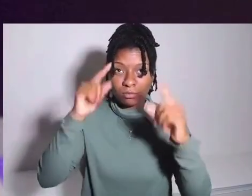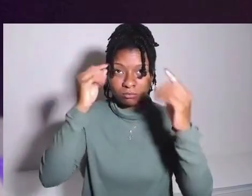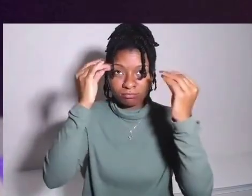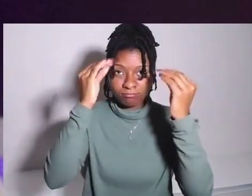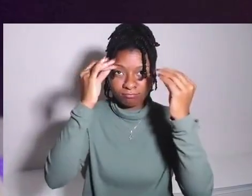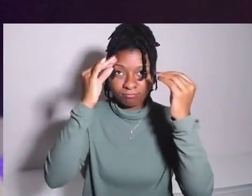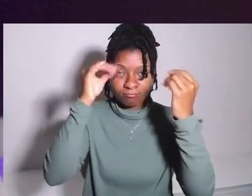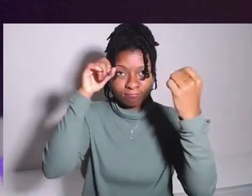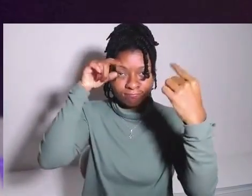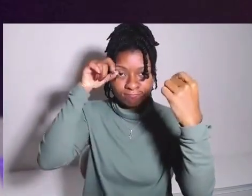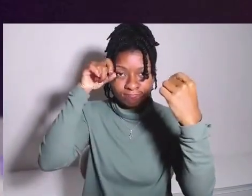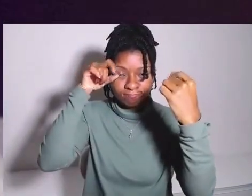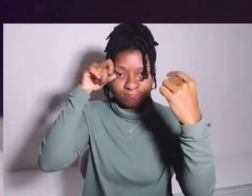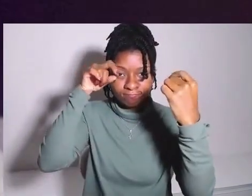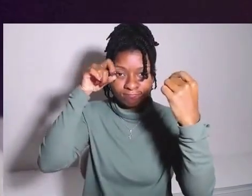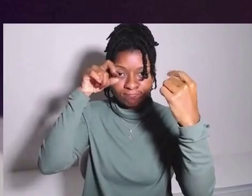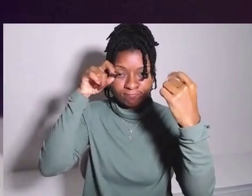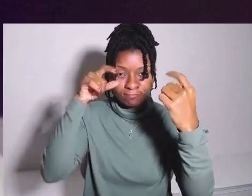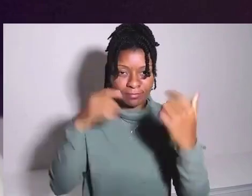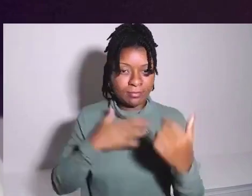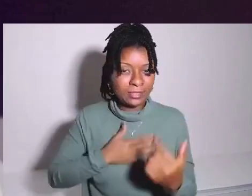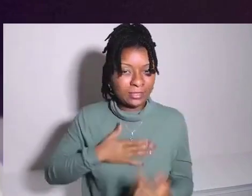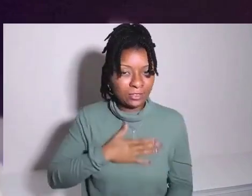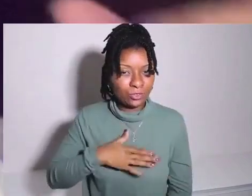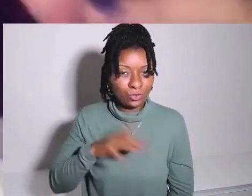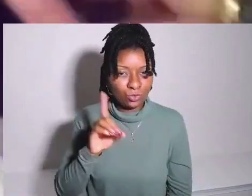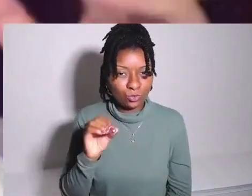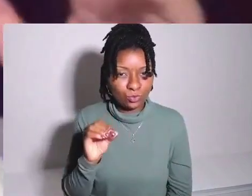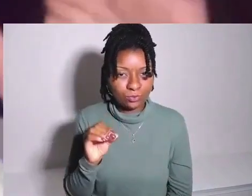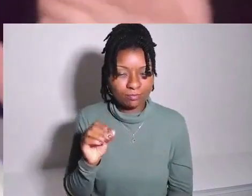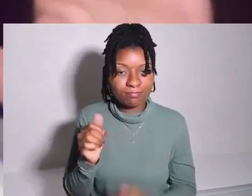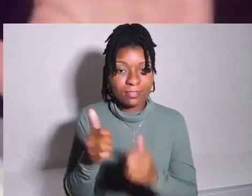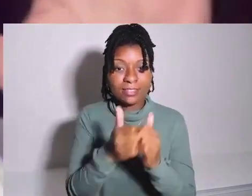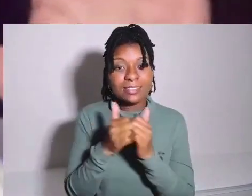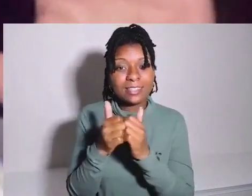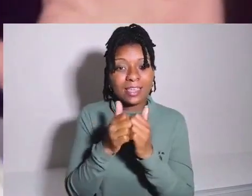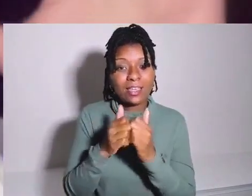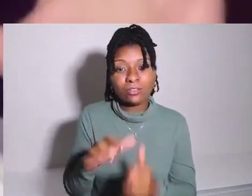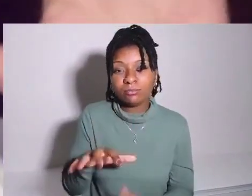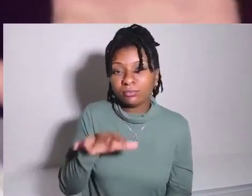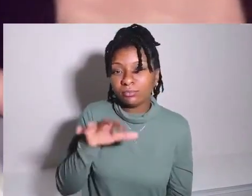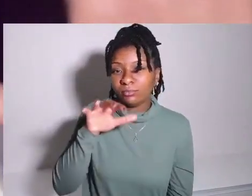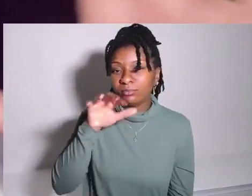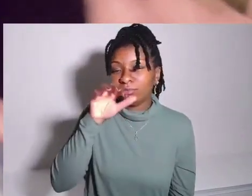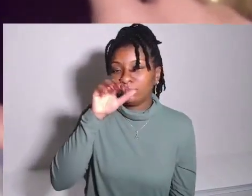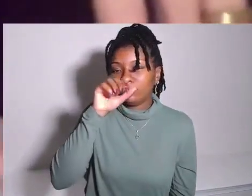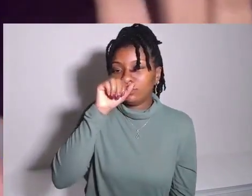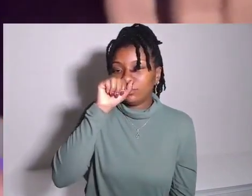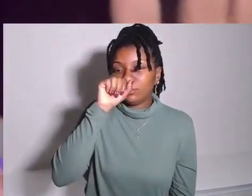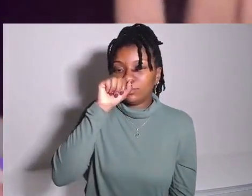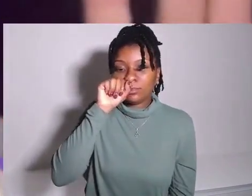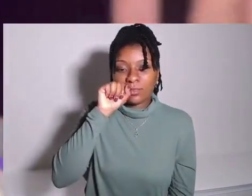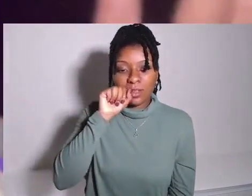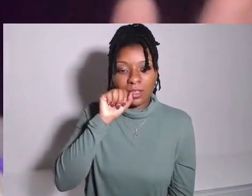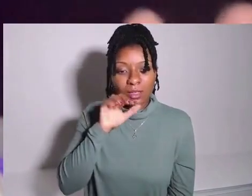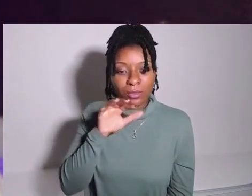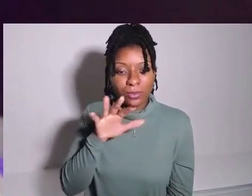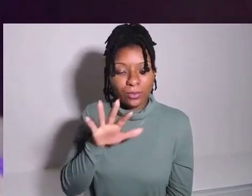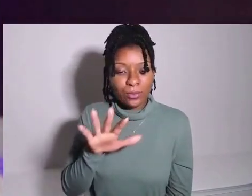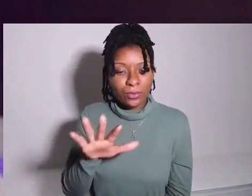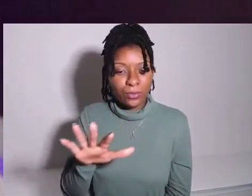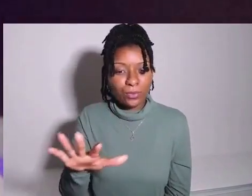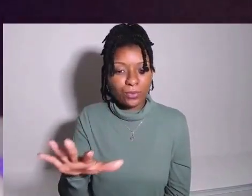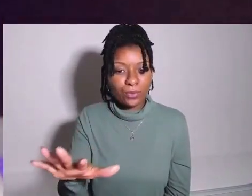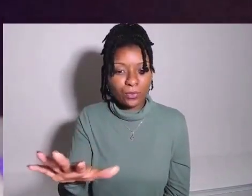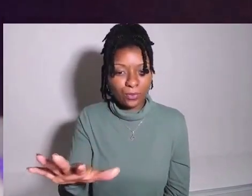do. Let us inhale together and exhale, my body is my